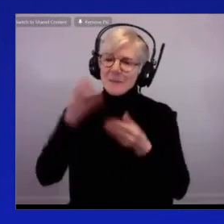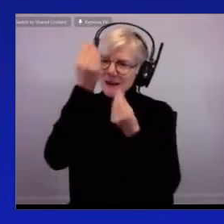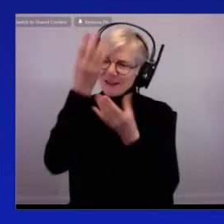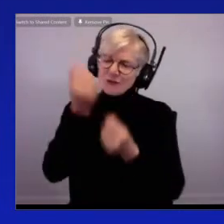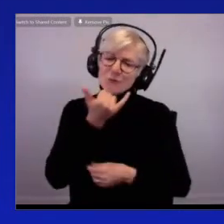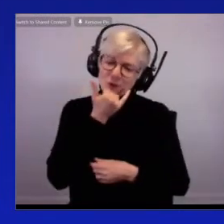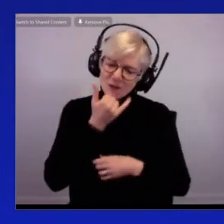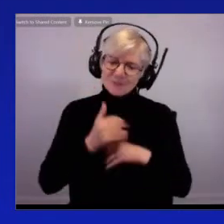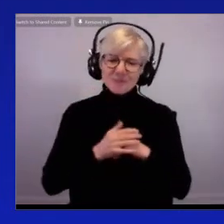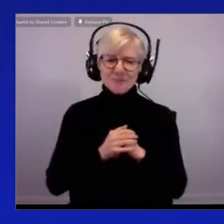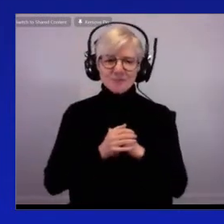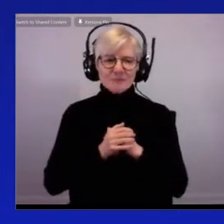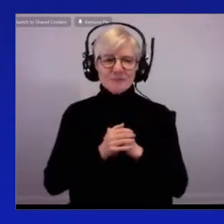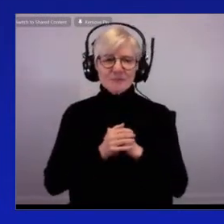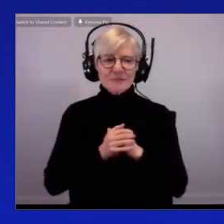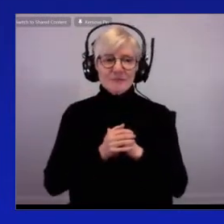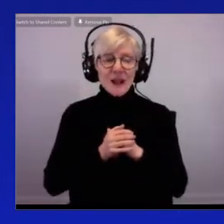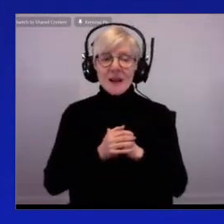efficace.